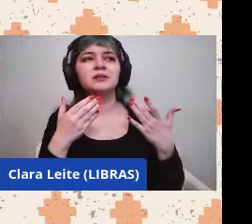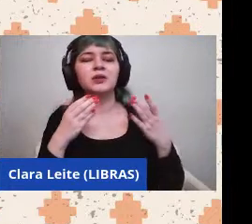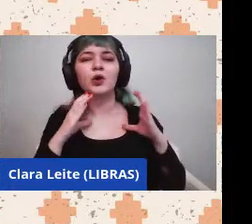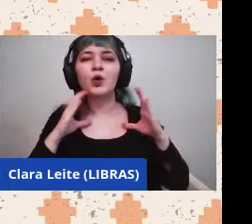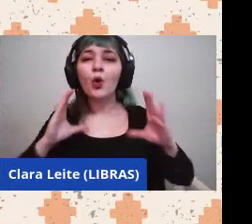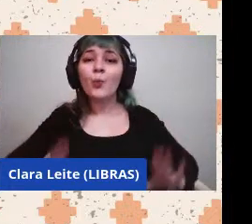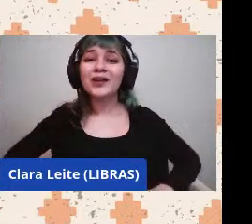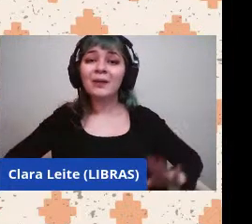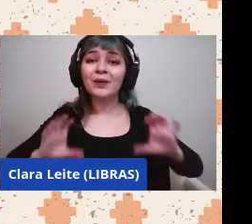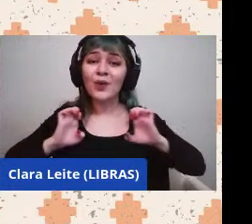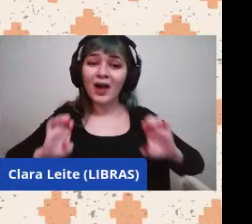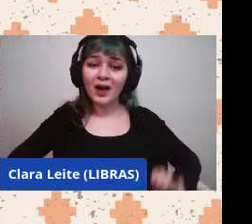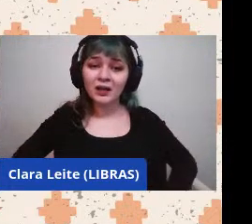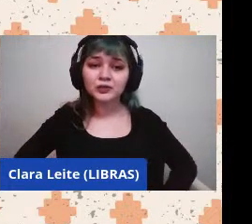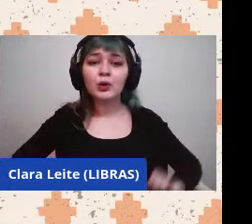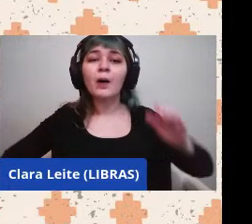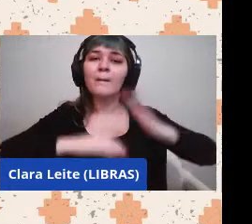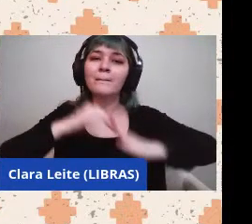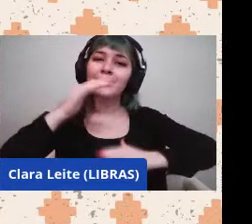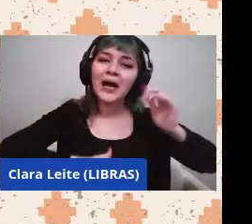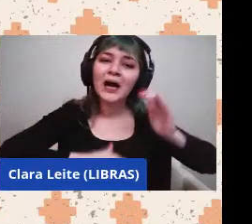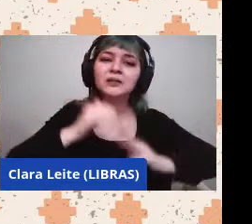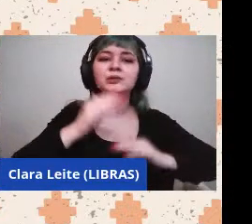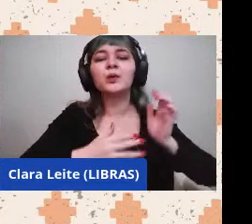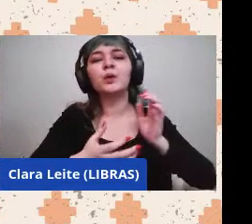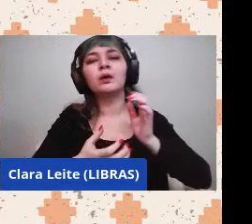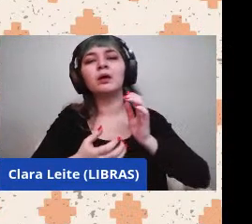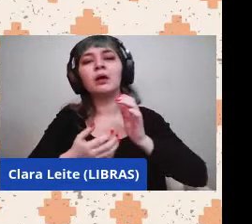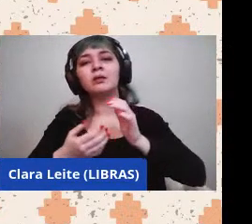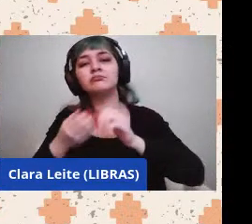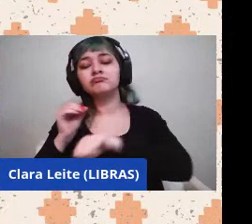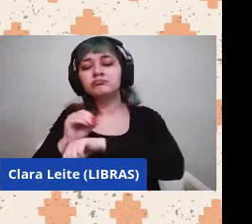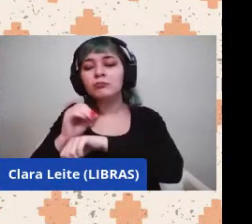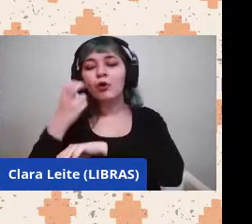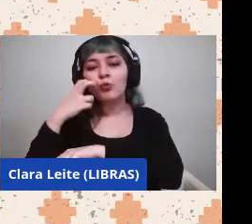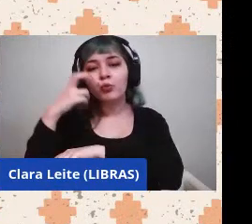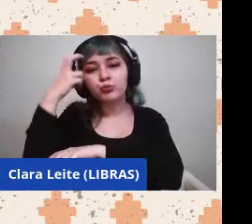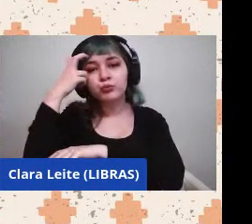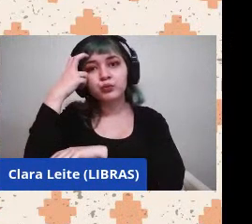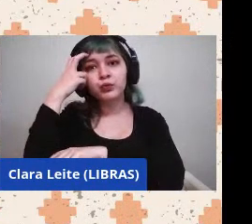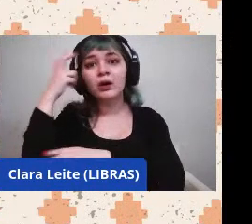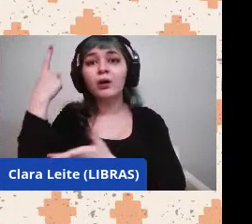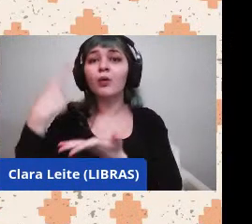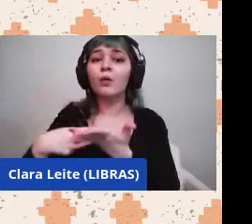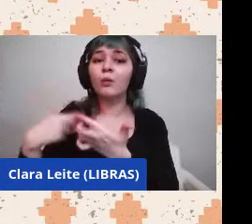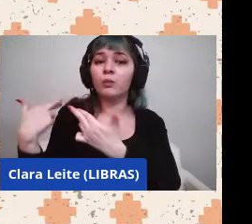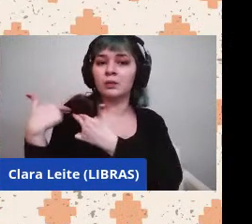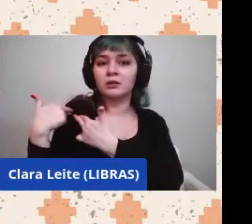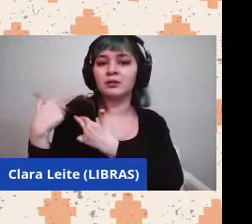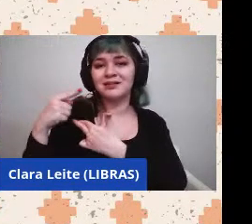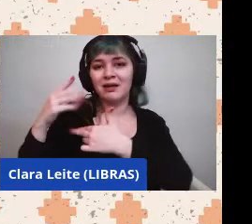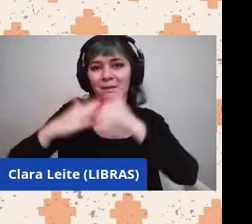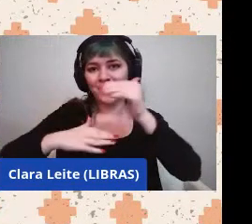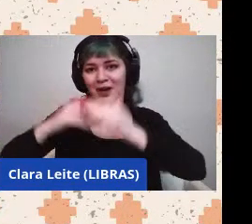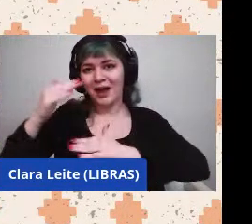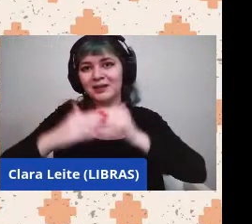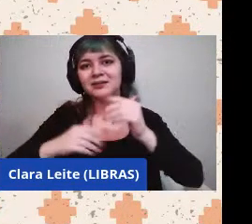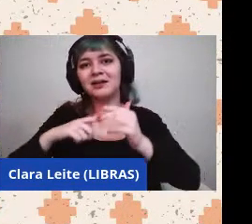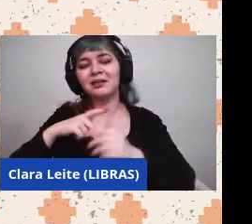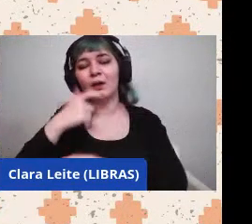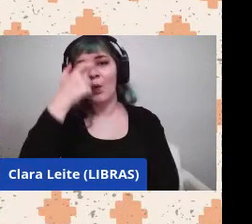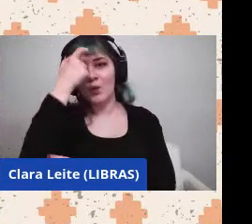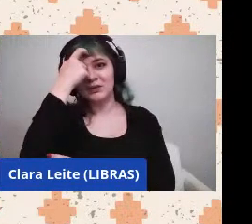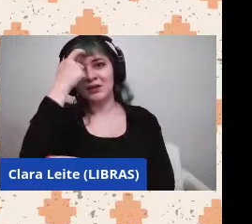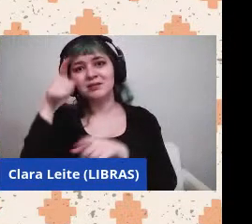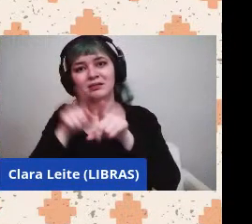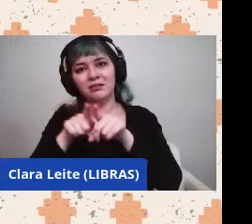ethical conduct and practices and building a culture of commitment to such practices and conscientiousness about